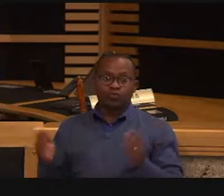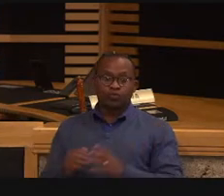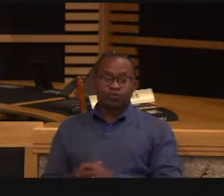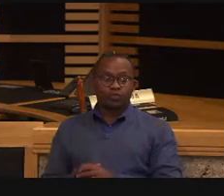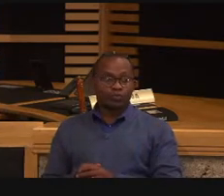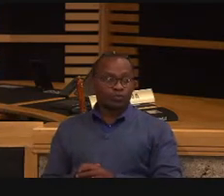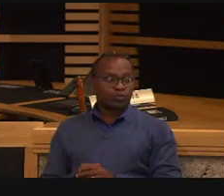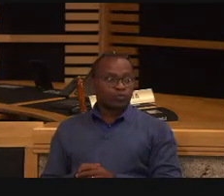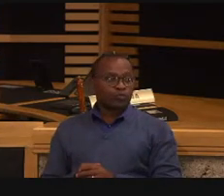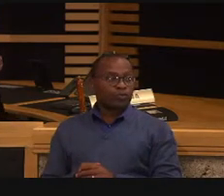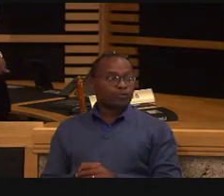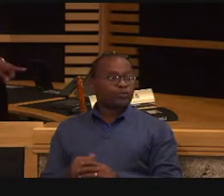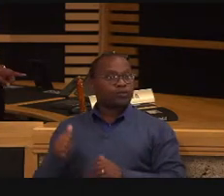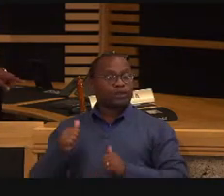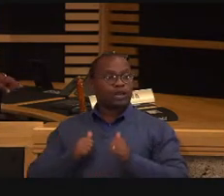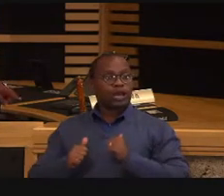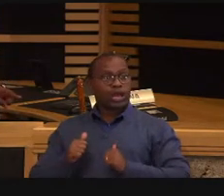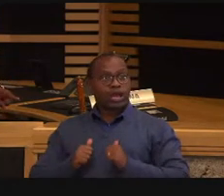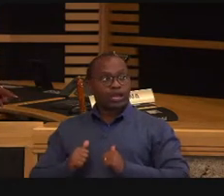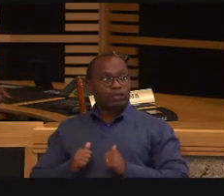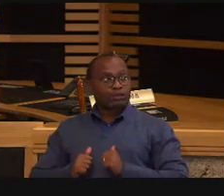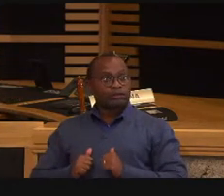the Acting